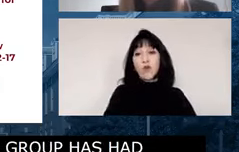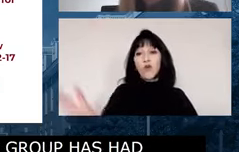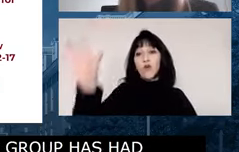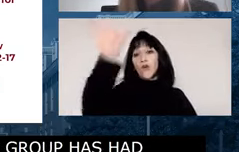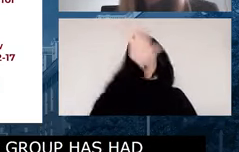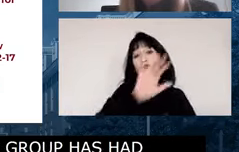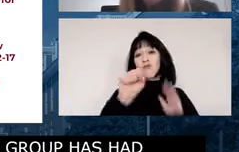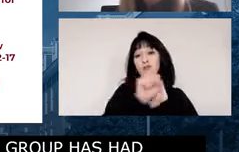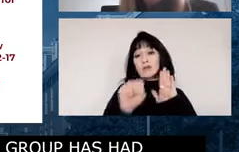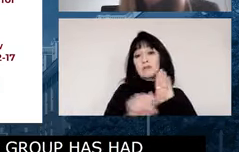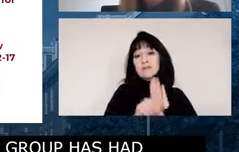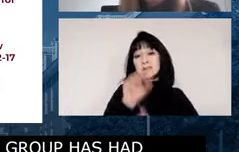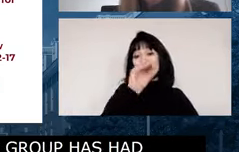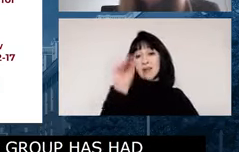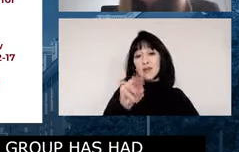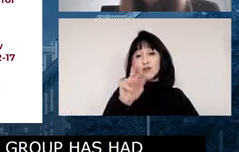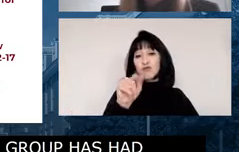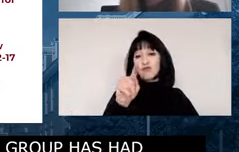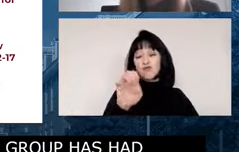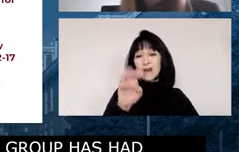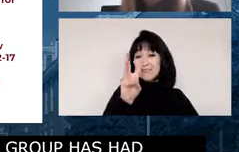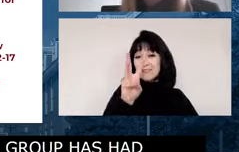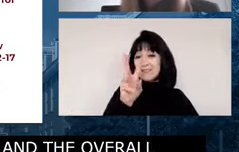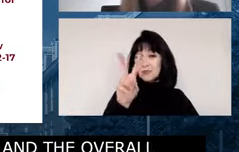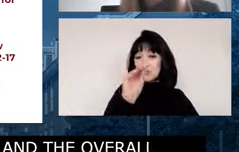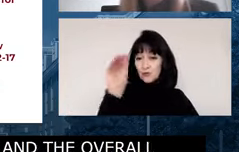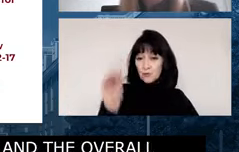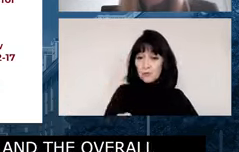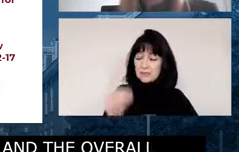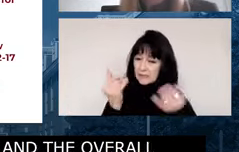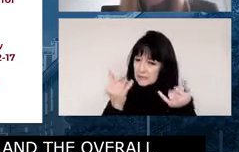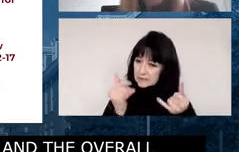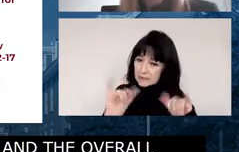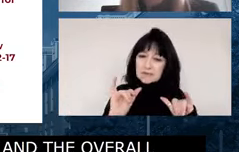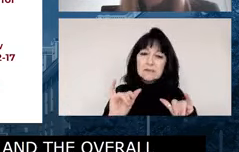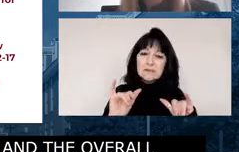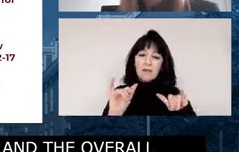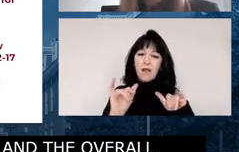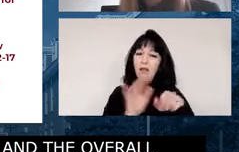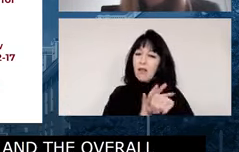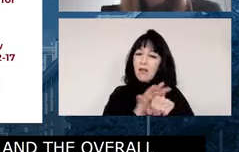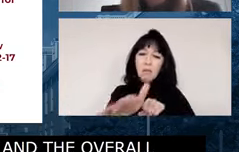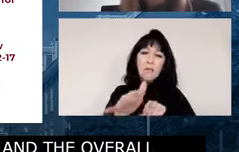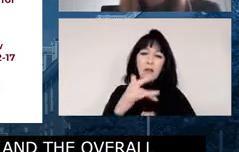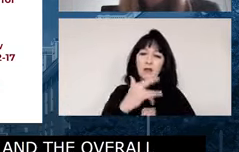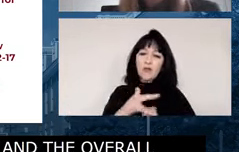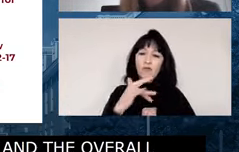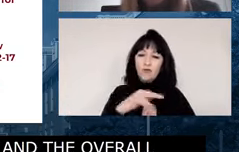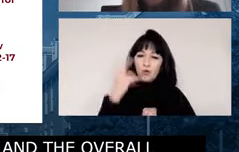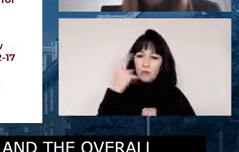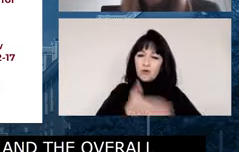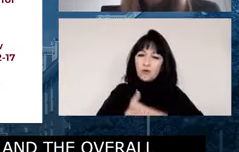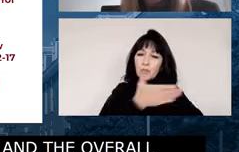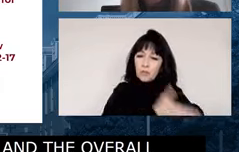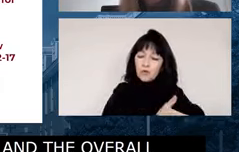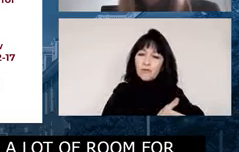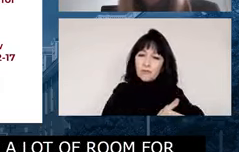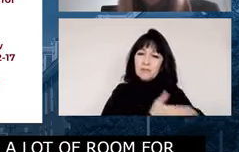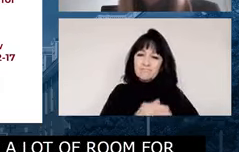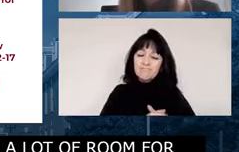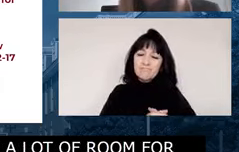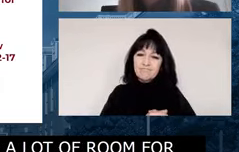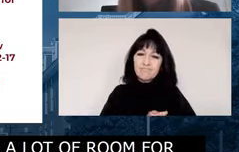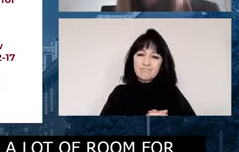is 62%. There's still a lot of room for improvement. And although